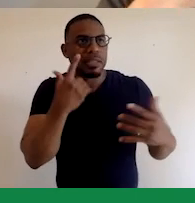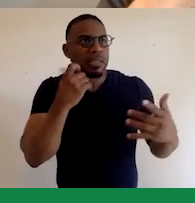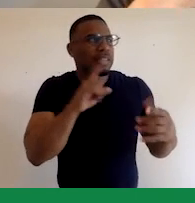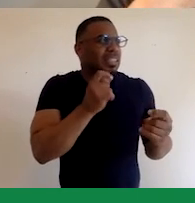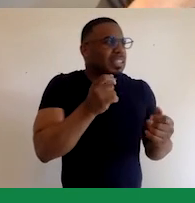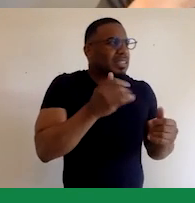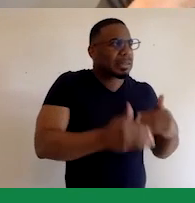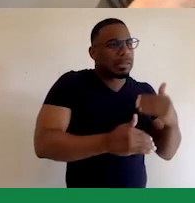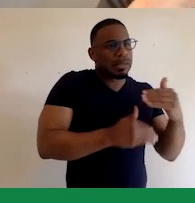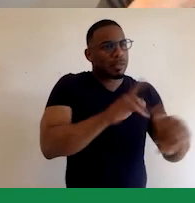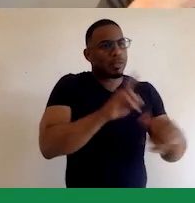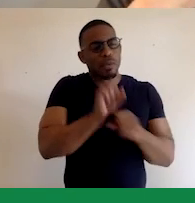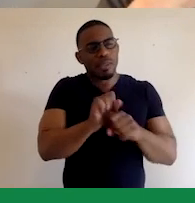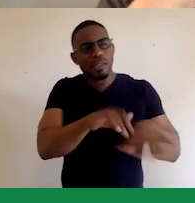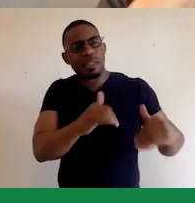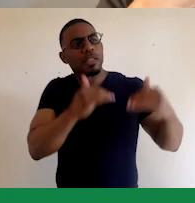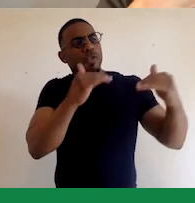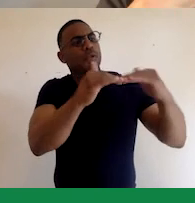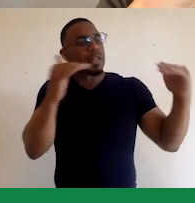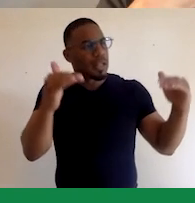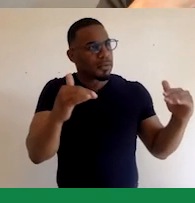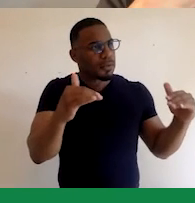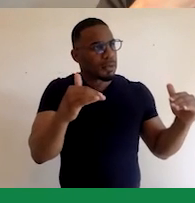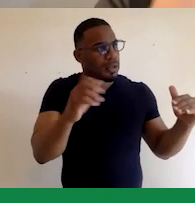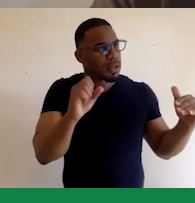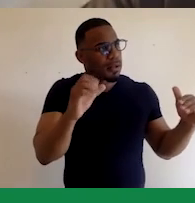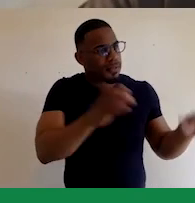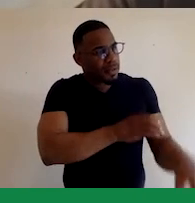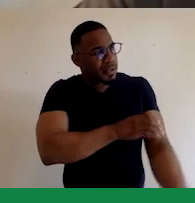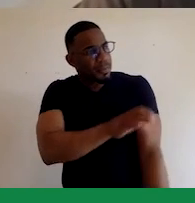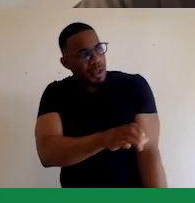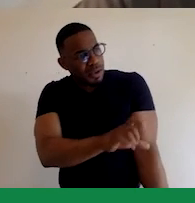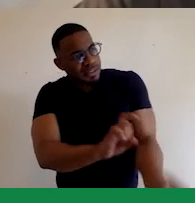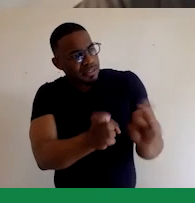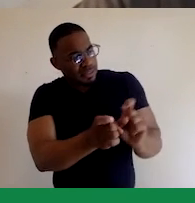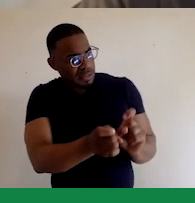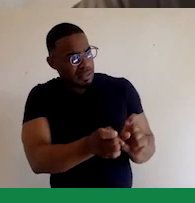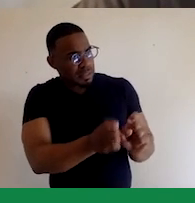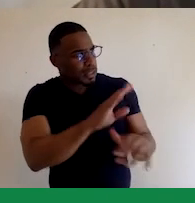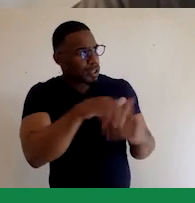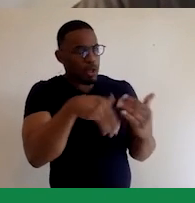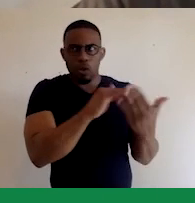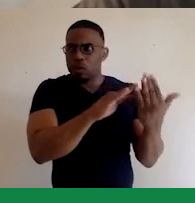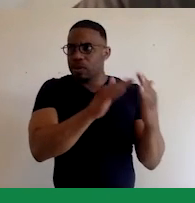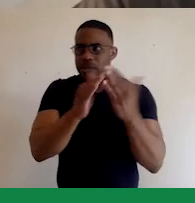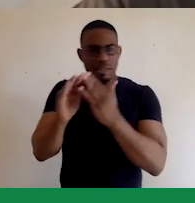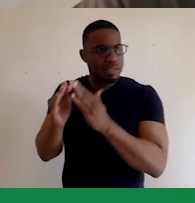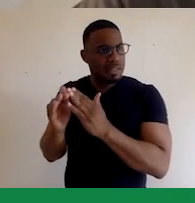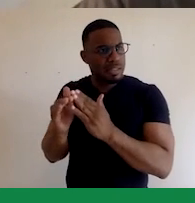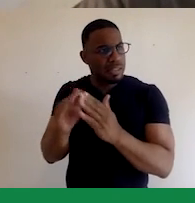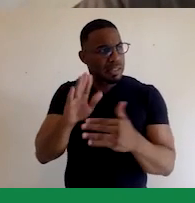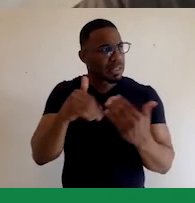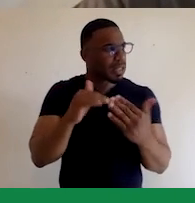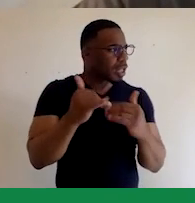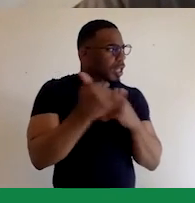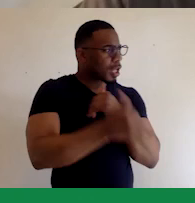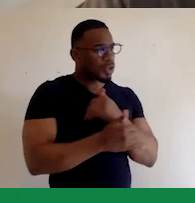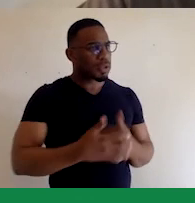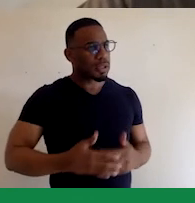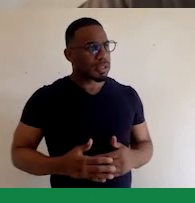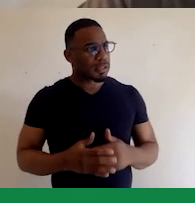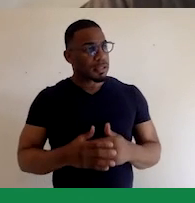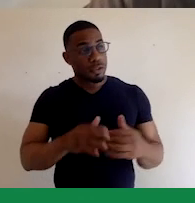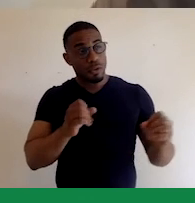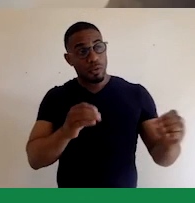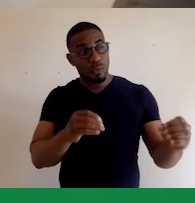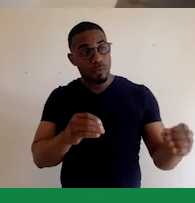little steps really take us to that level of empowering and changing an entire city, an entire country.